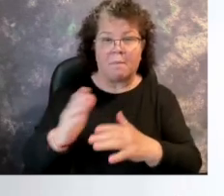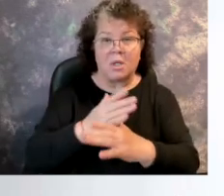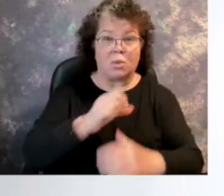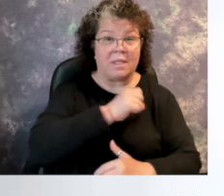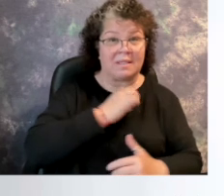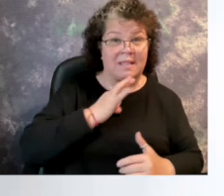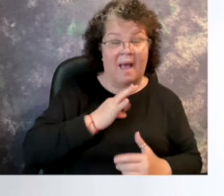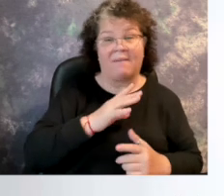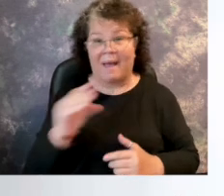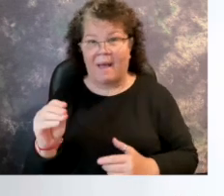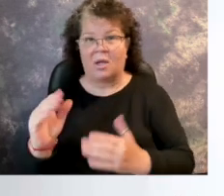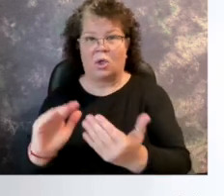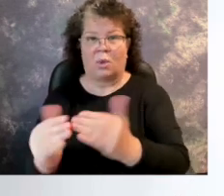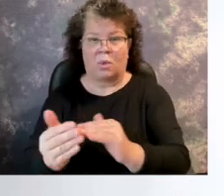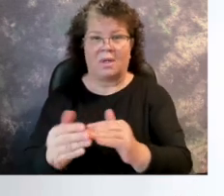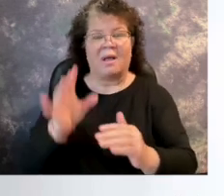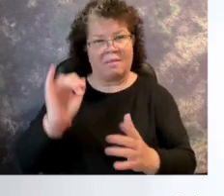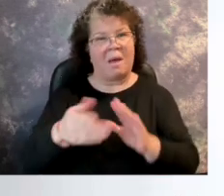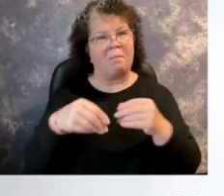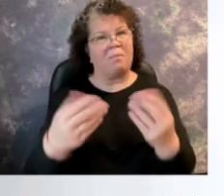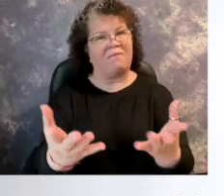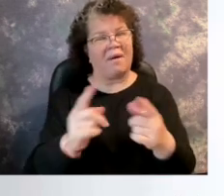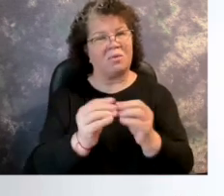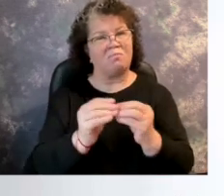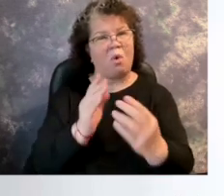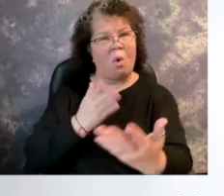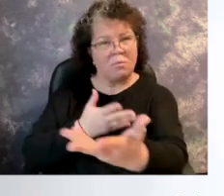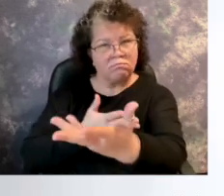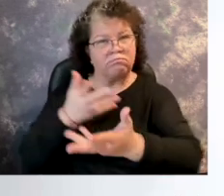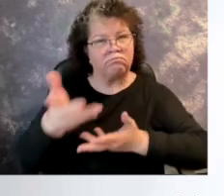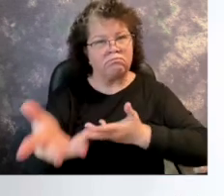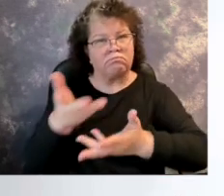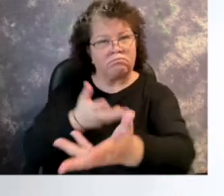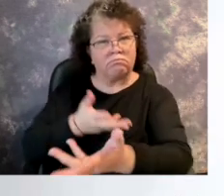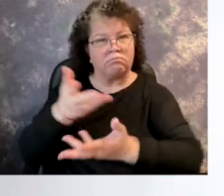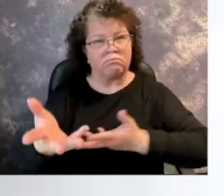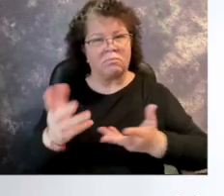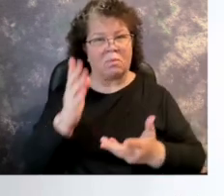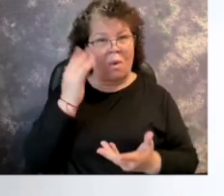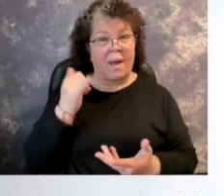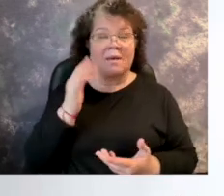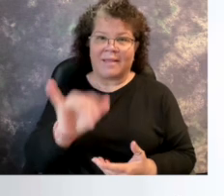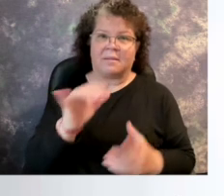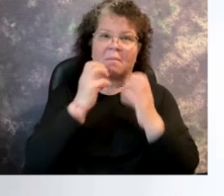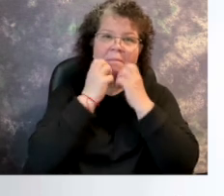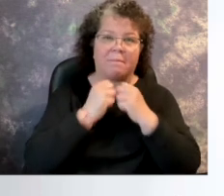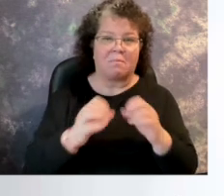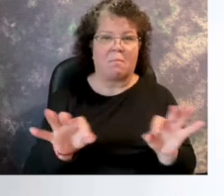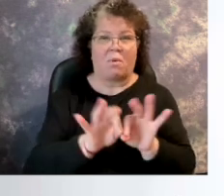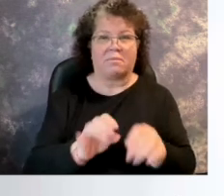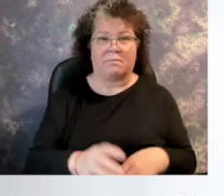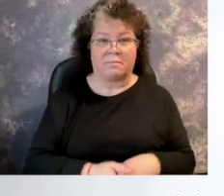This continuous two-way communication between staff and communities is important to us.